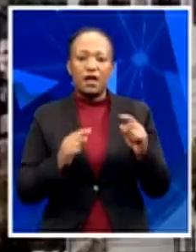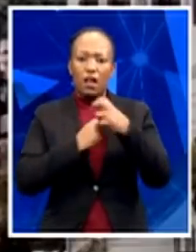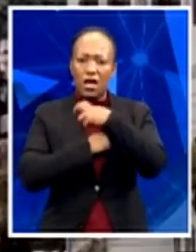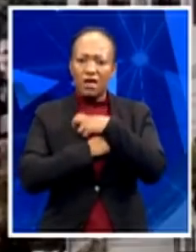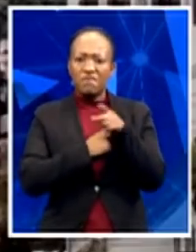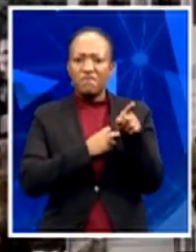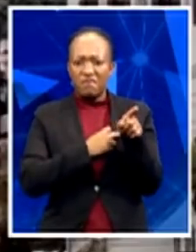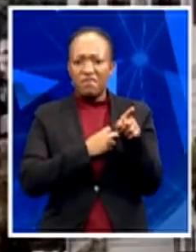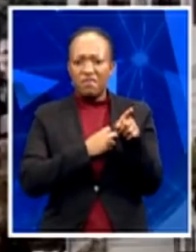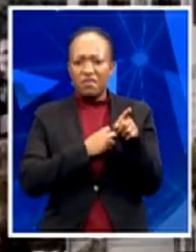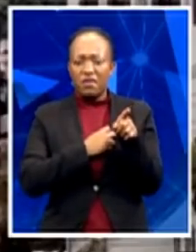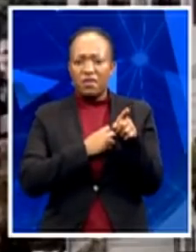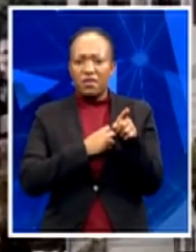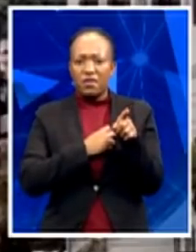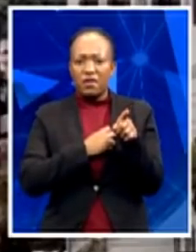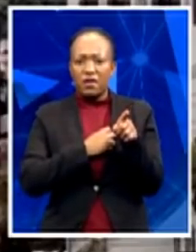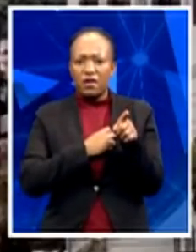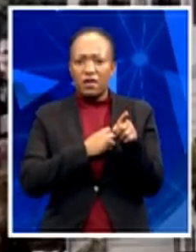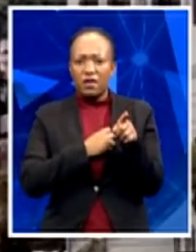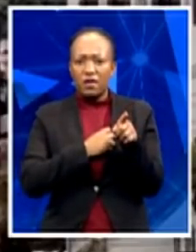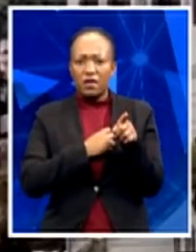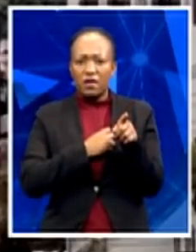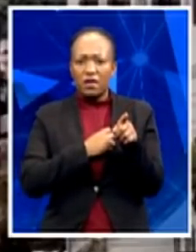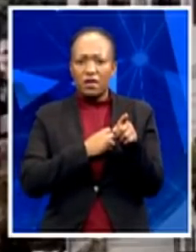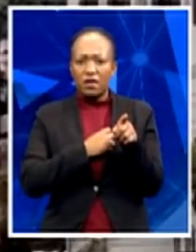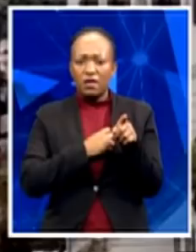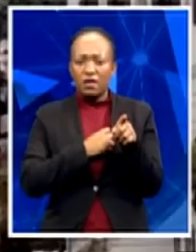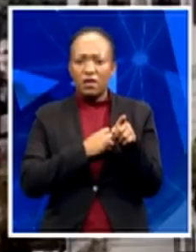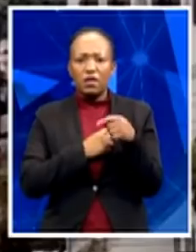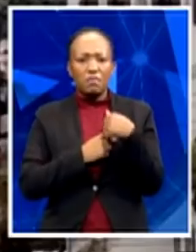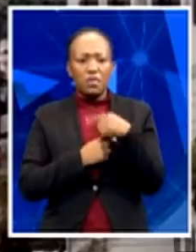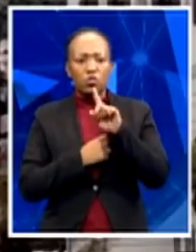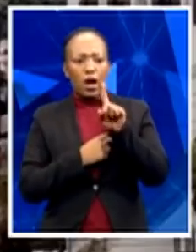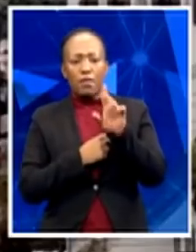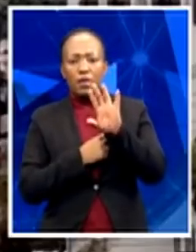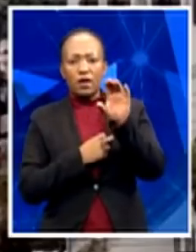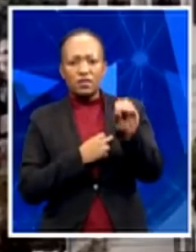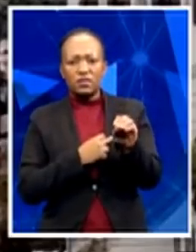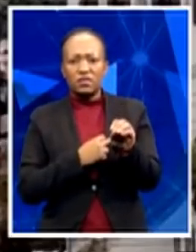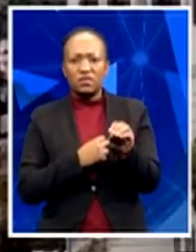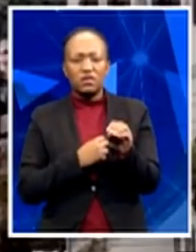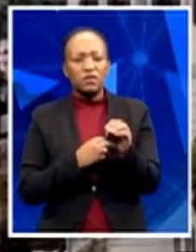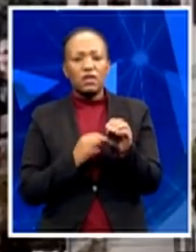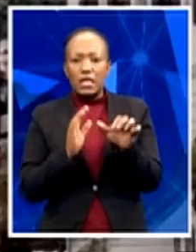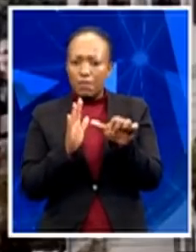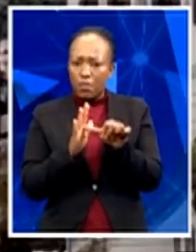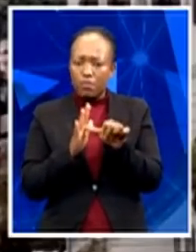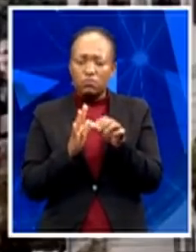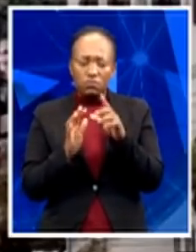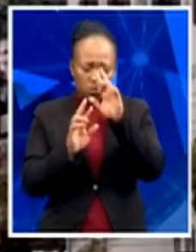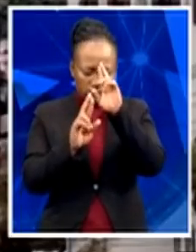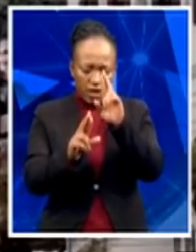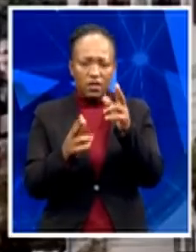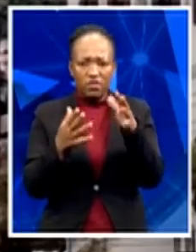appear before the committee and to come and answer questions. This report, with all due respect, sir, which we have received now, for me, it's a